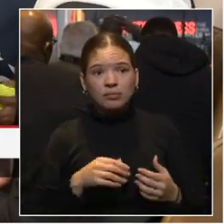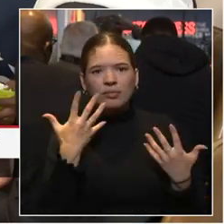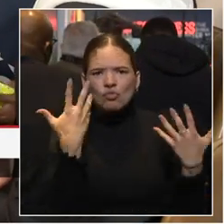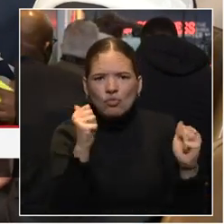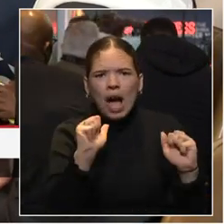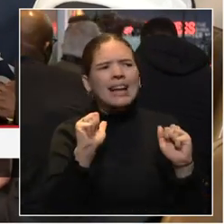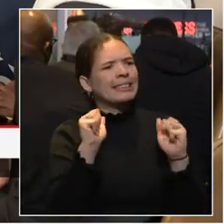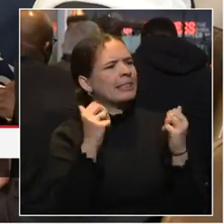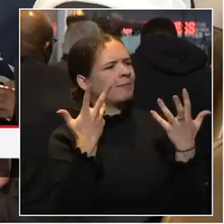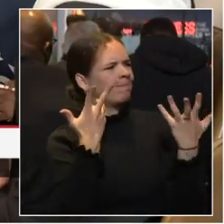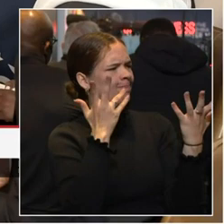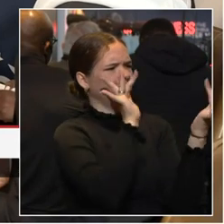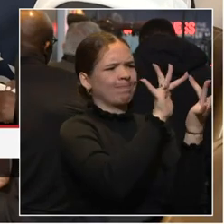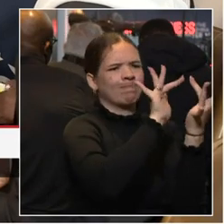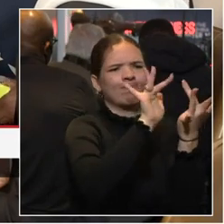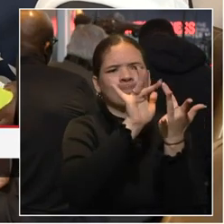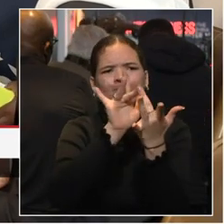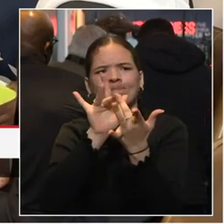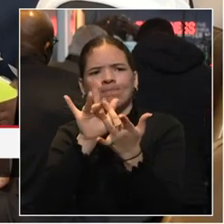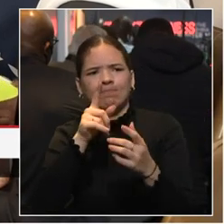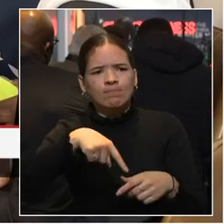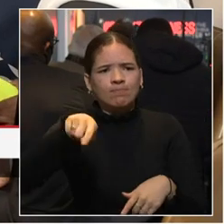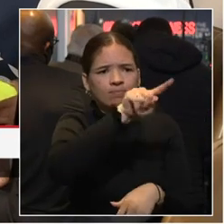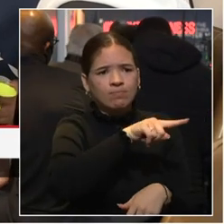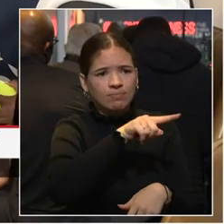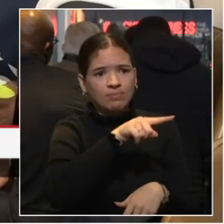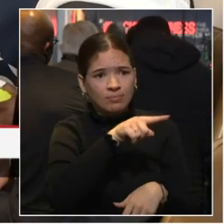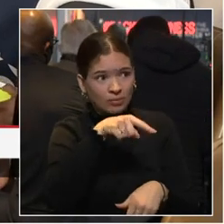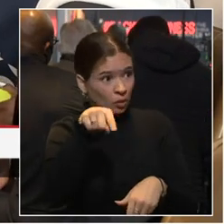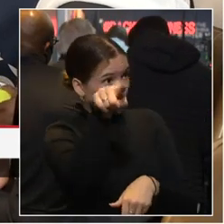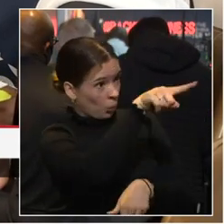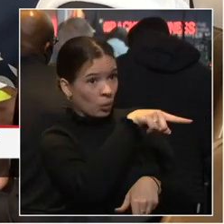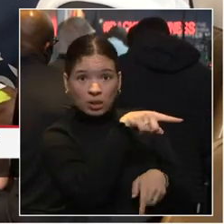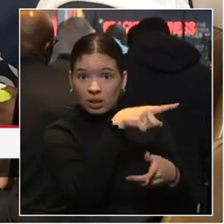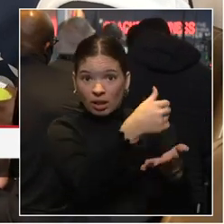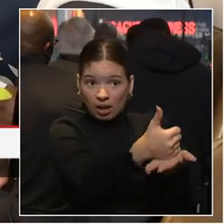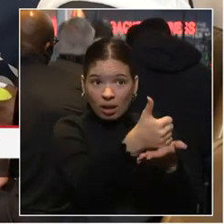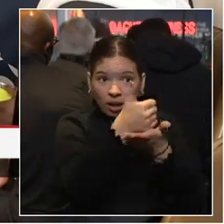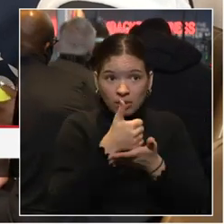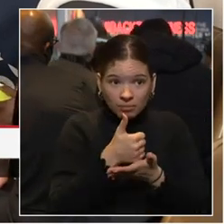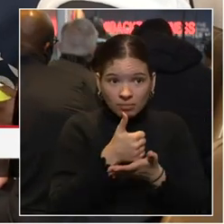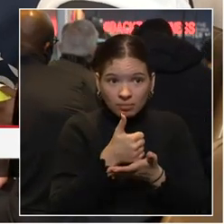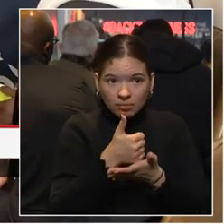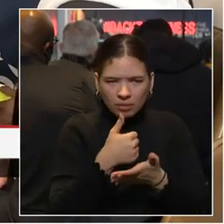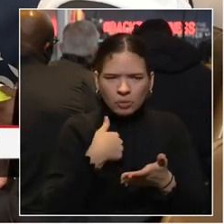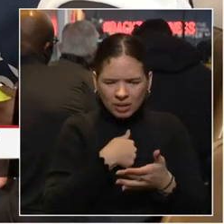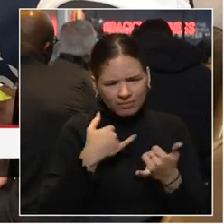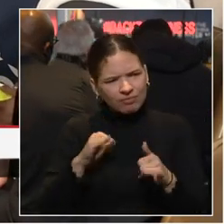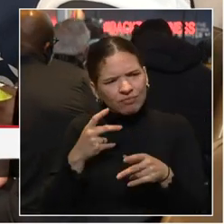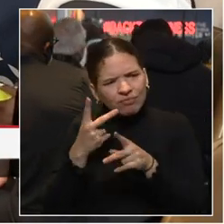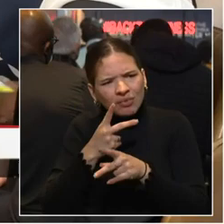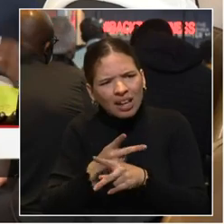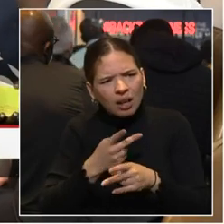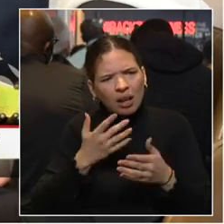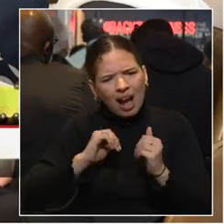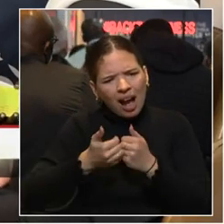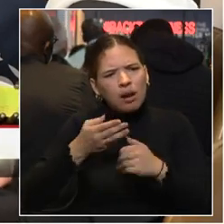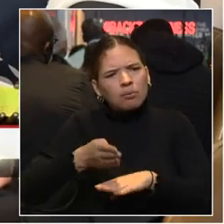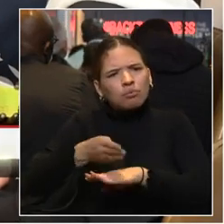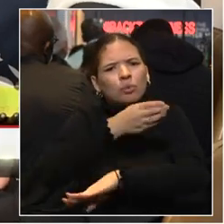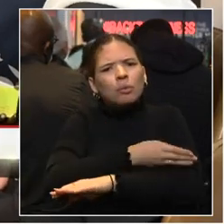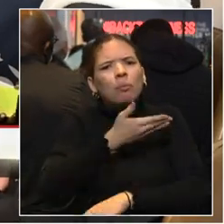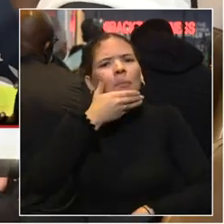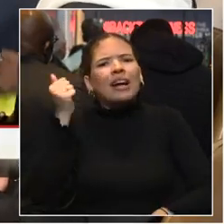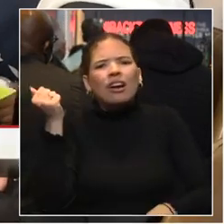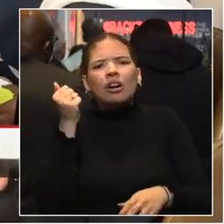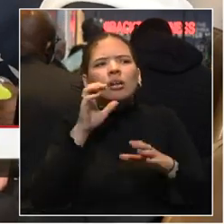Part of what you're being very helpful with us today is we're trying to figure out a different way to communicate this information.